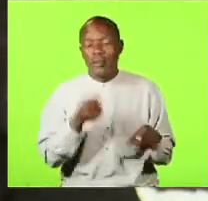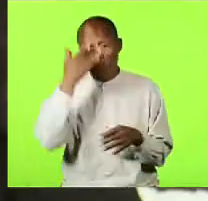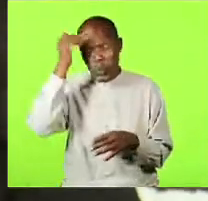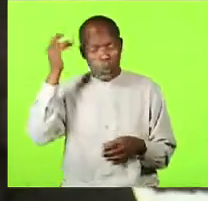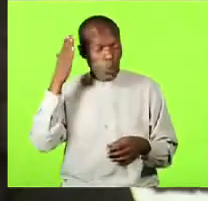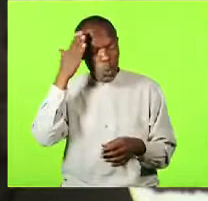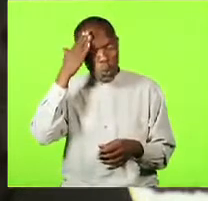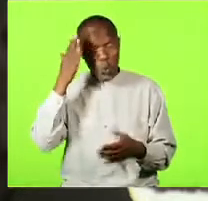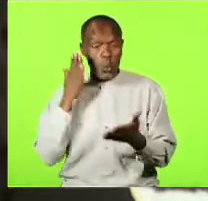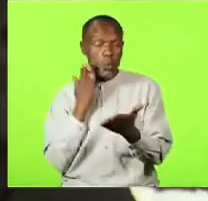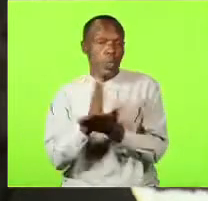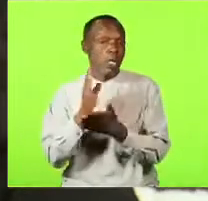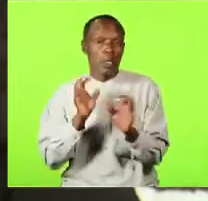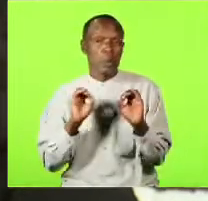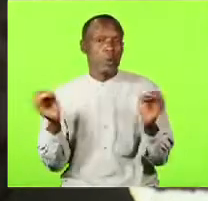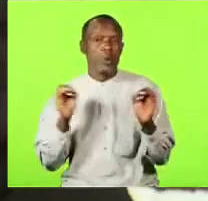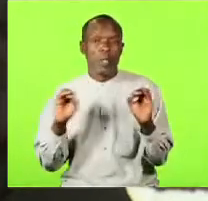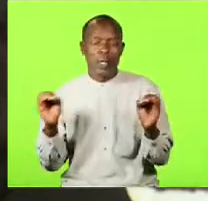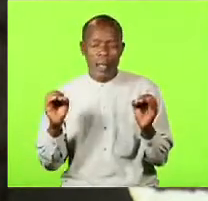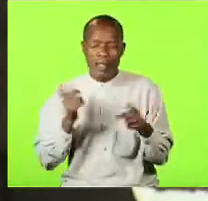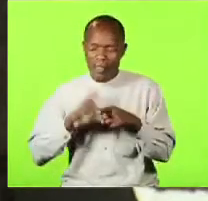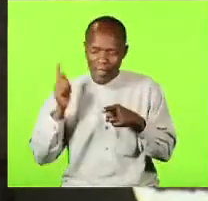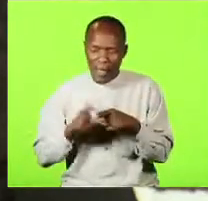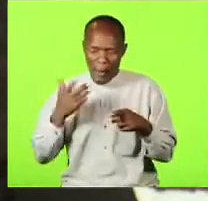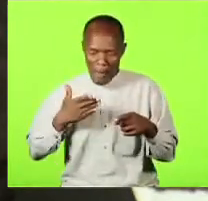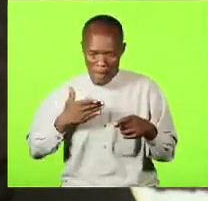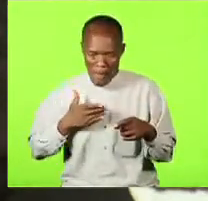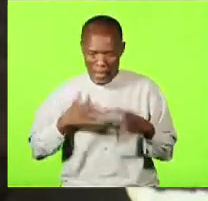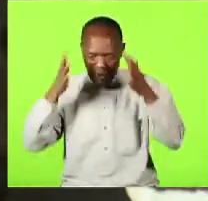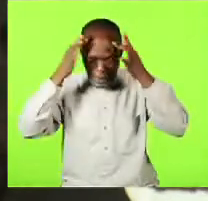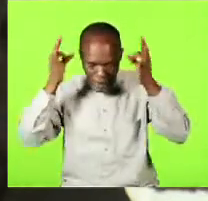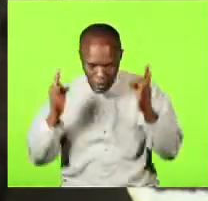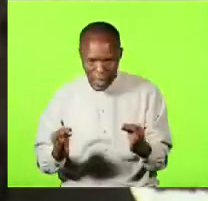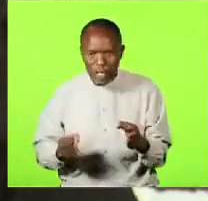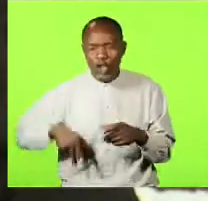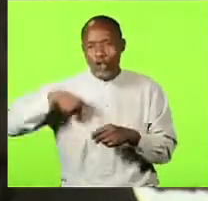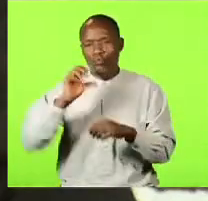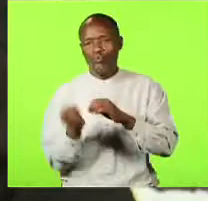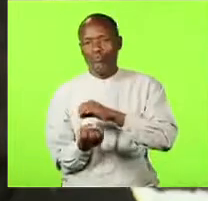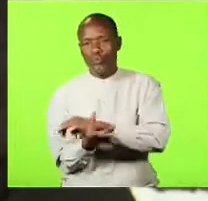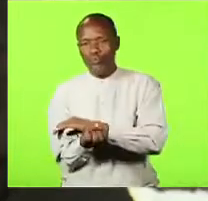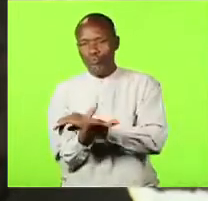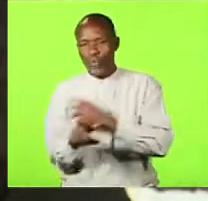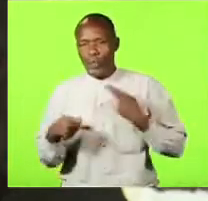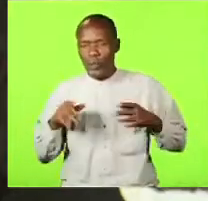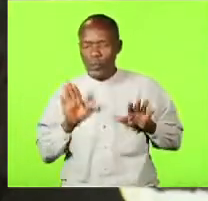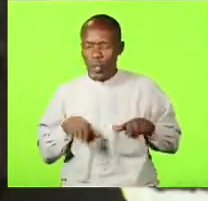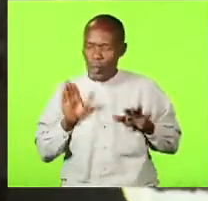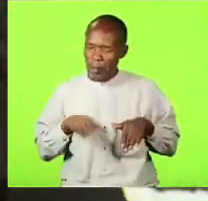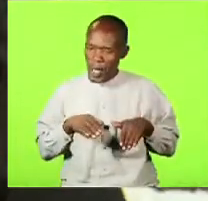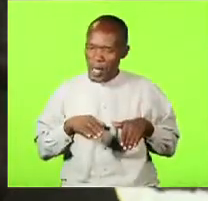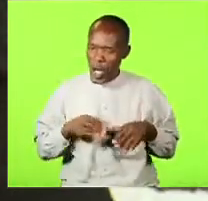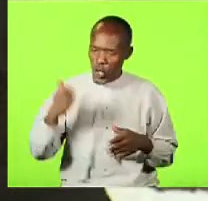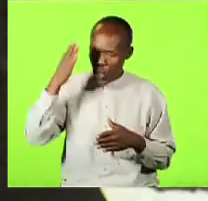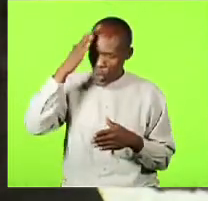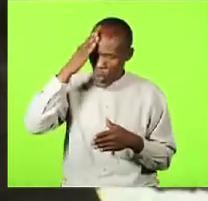because it's not due for I have to use the money to have my mom. I have to give